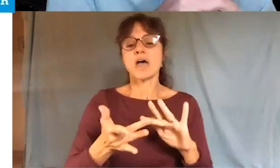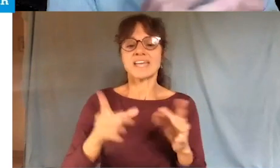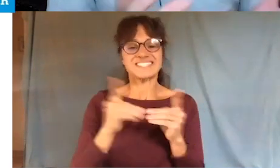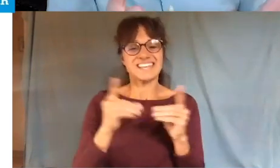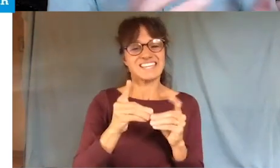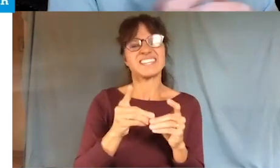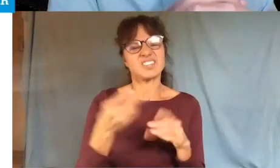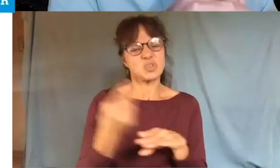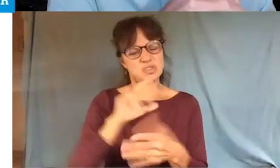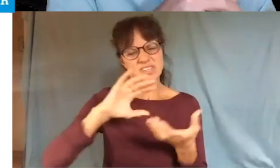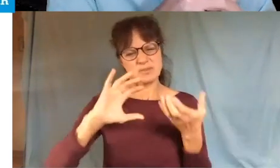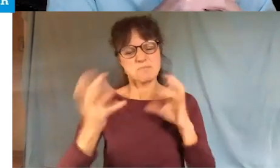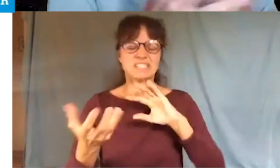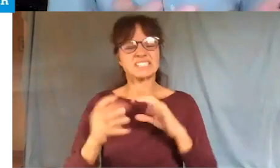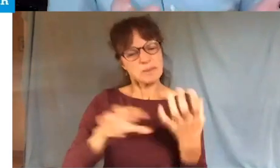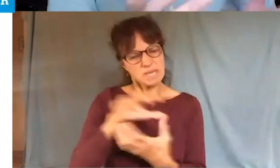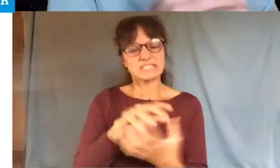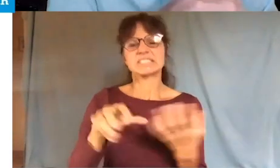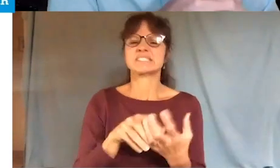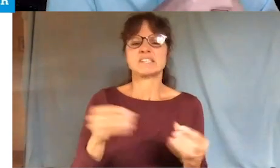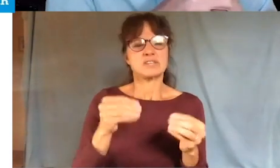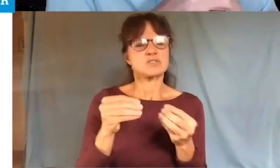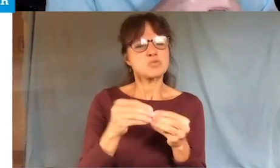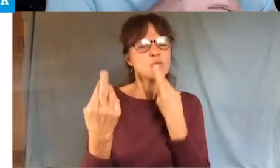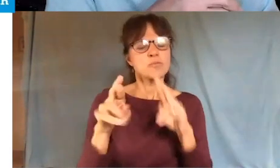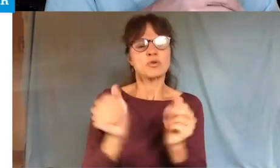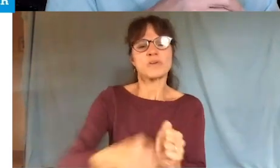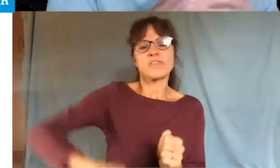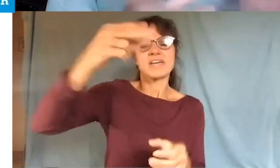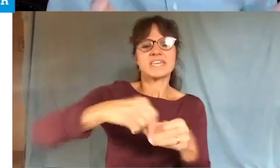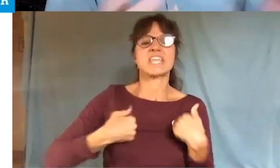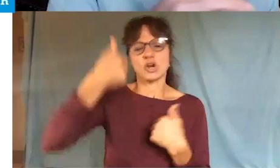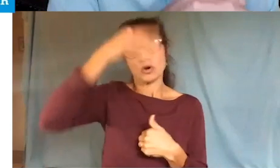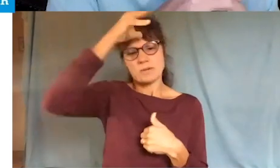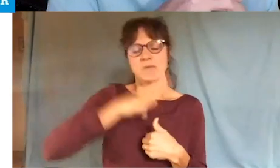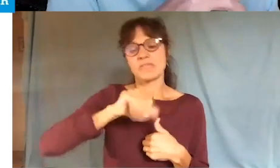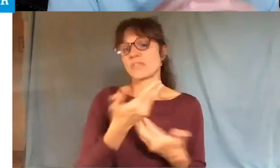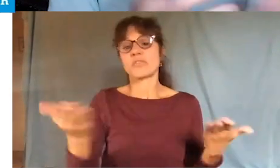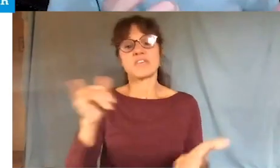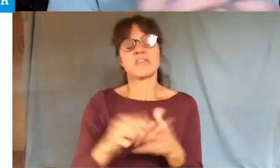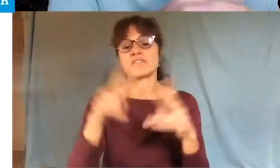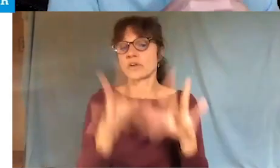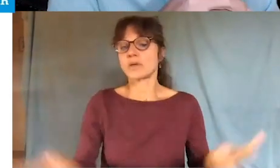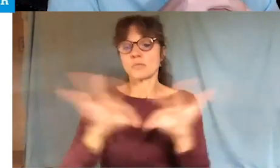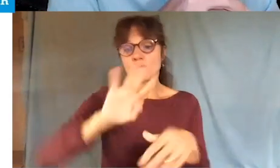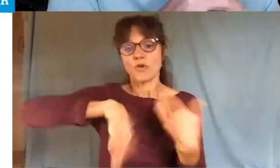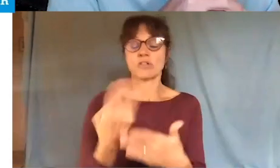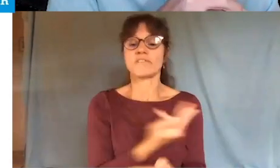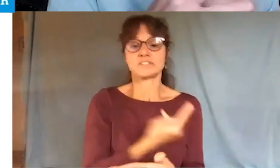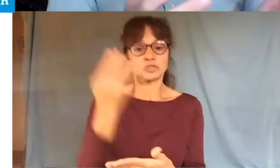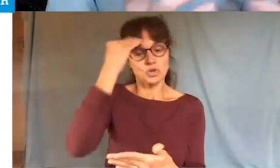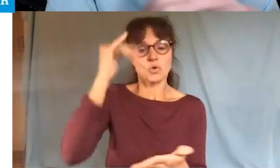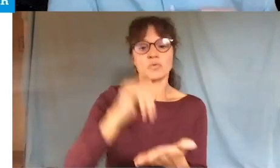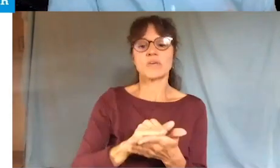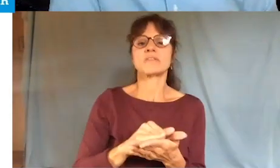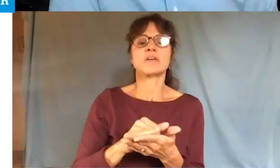but reported to be higher during this time in younger men. And the other thing that's very important for all of us to know is that